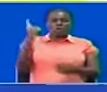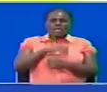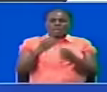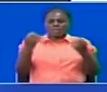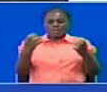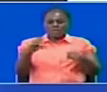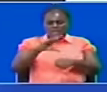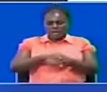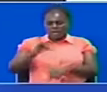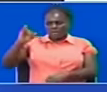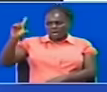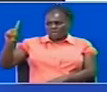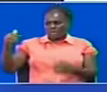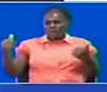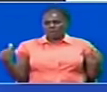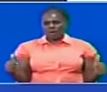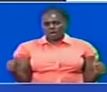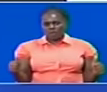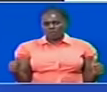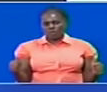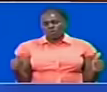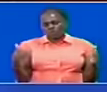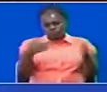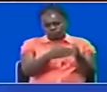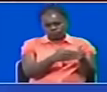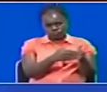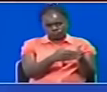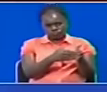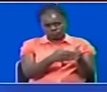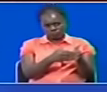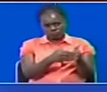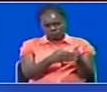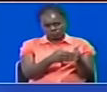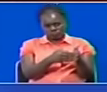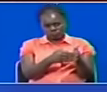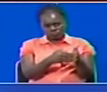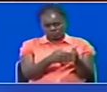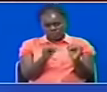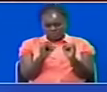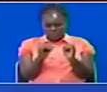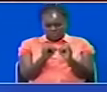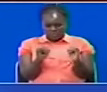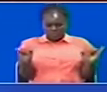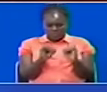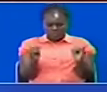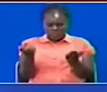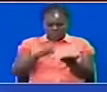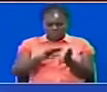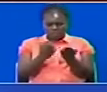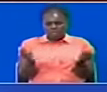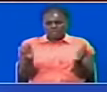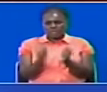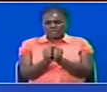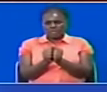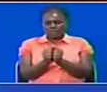who had not collected their national identity cards would be disenfranchised. There's a proposal to begin inspection of the register on 10th of May.